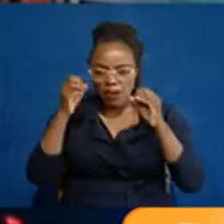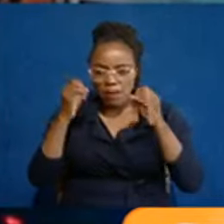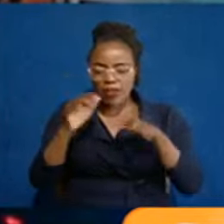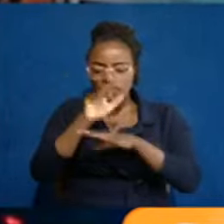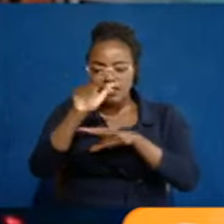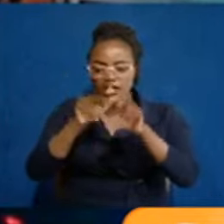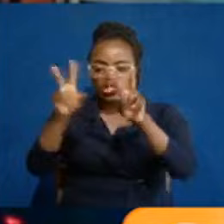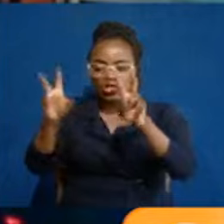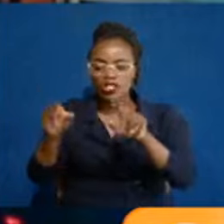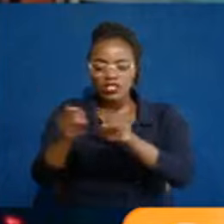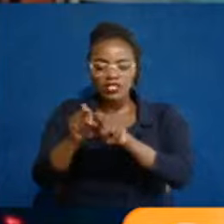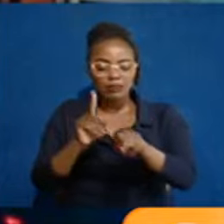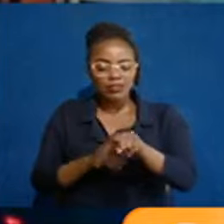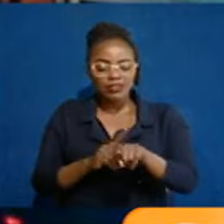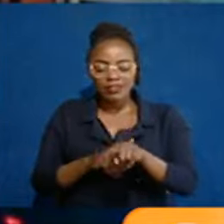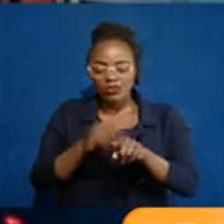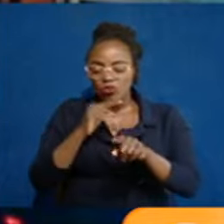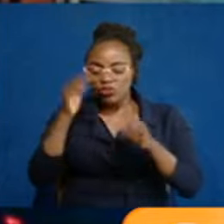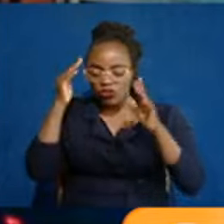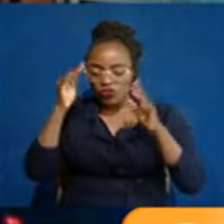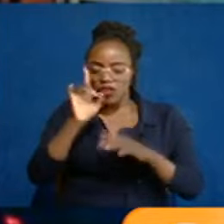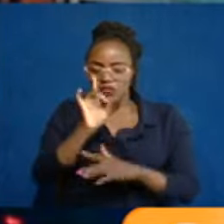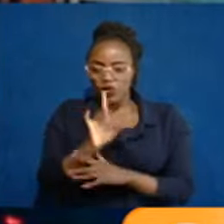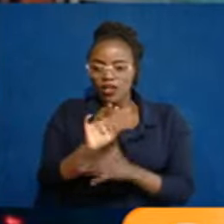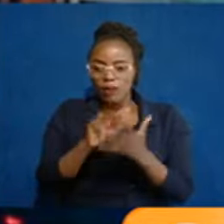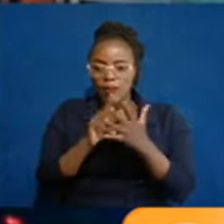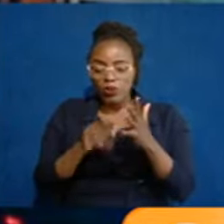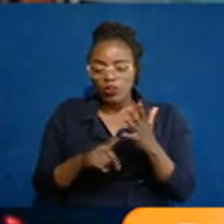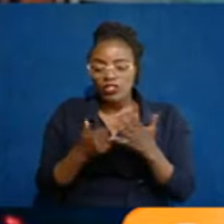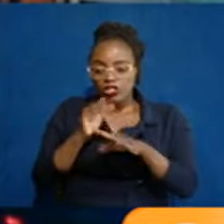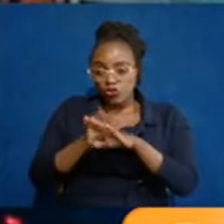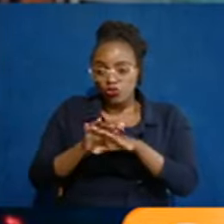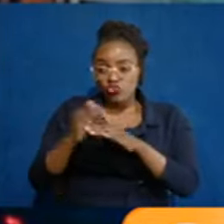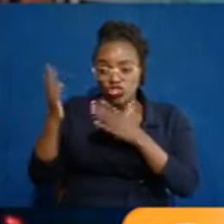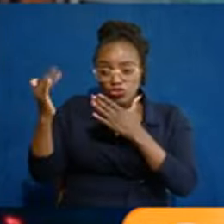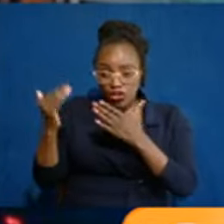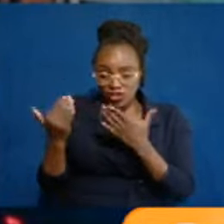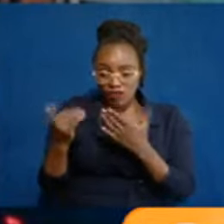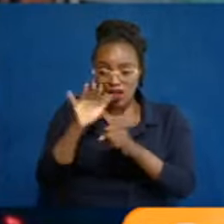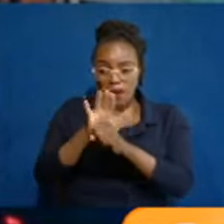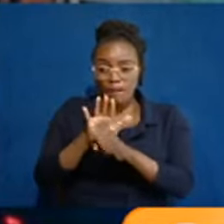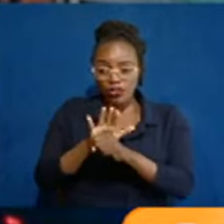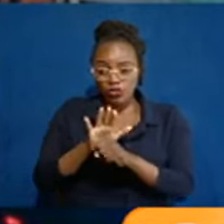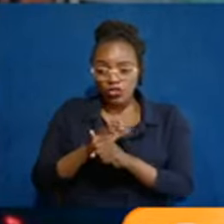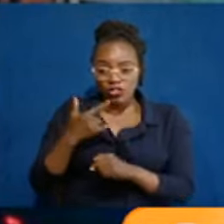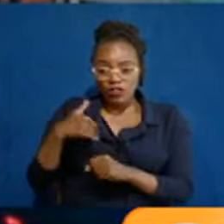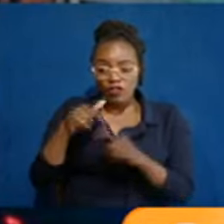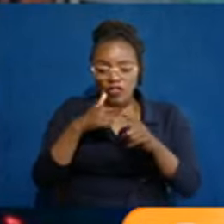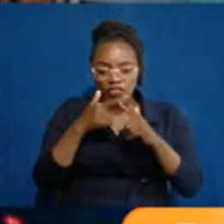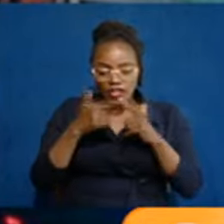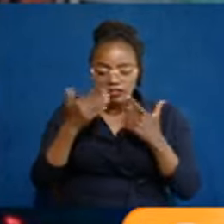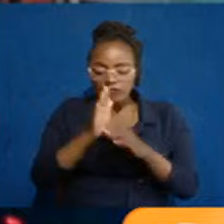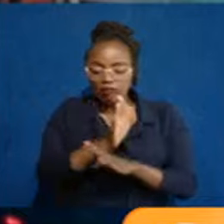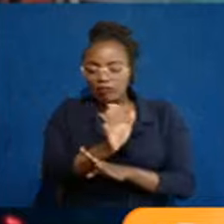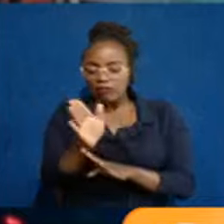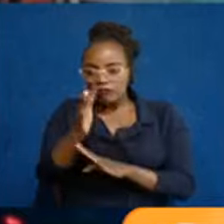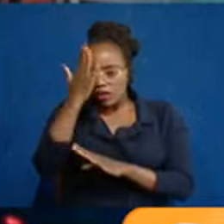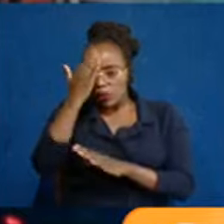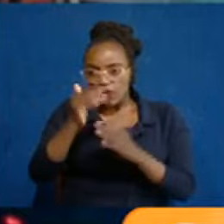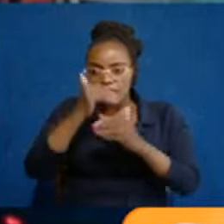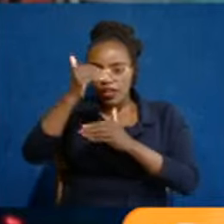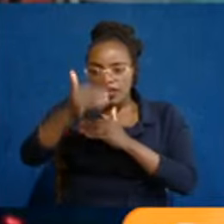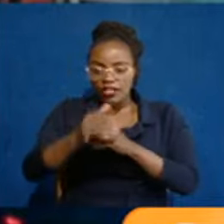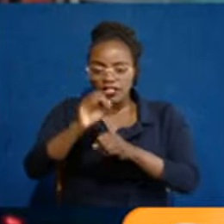national issues at the same time. So it is reasonable to expect that a vast majority would be sufficiently distracted for at least the